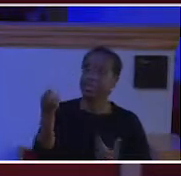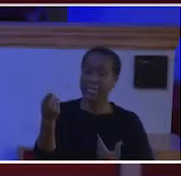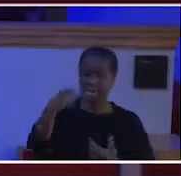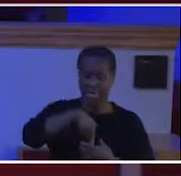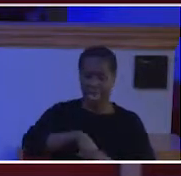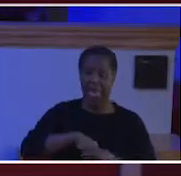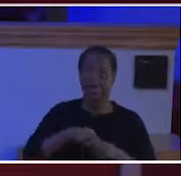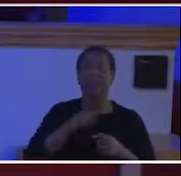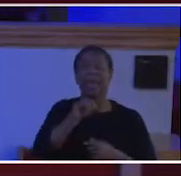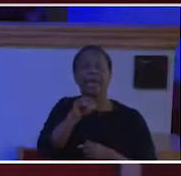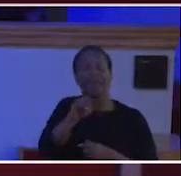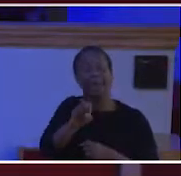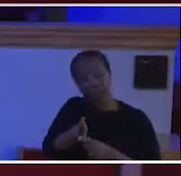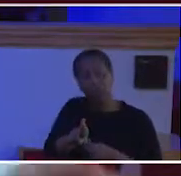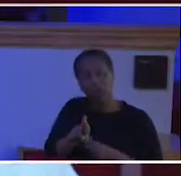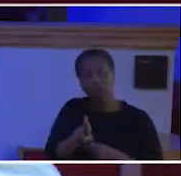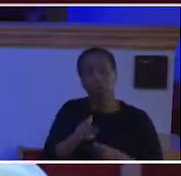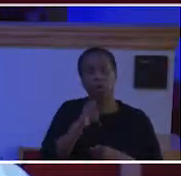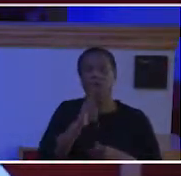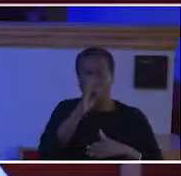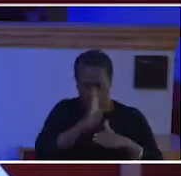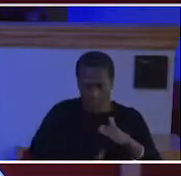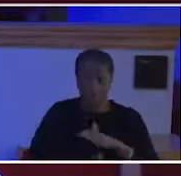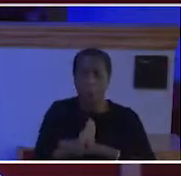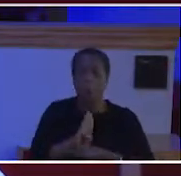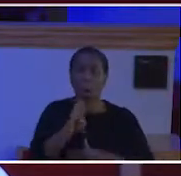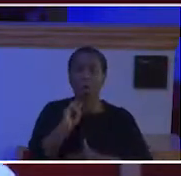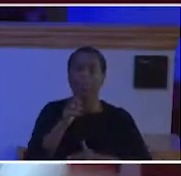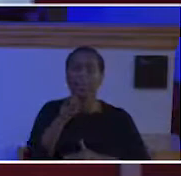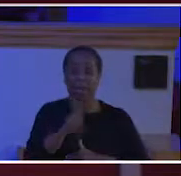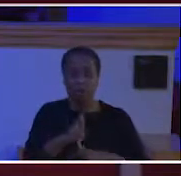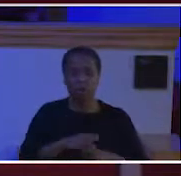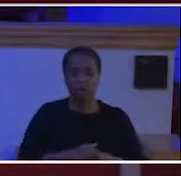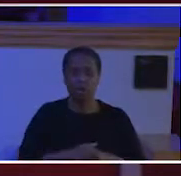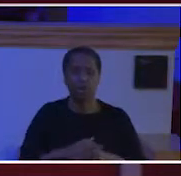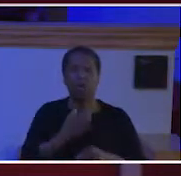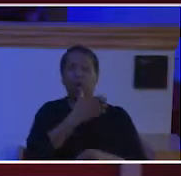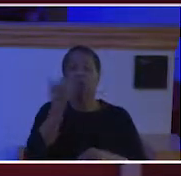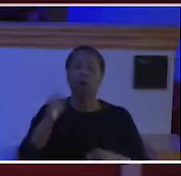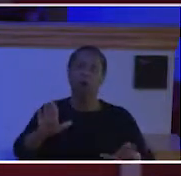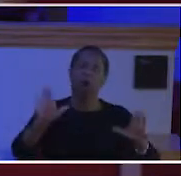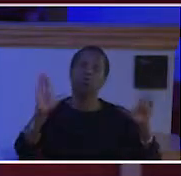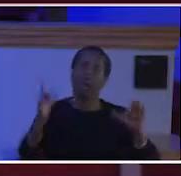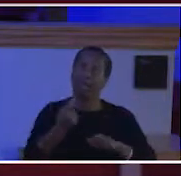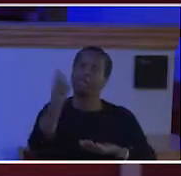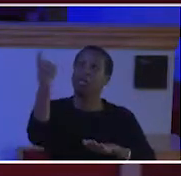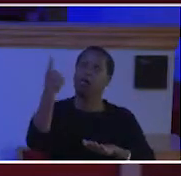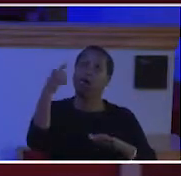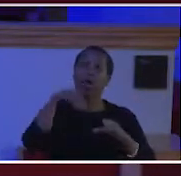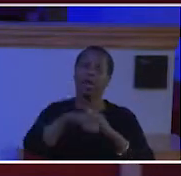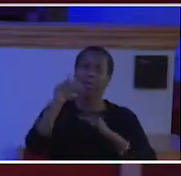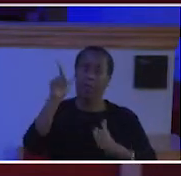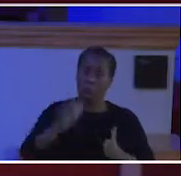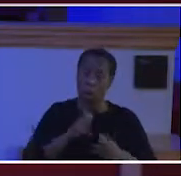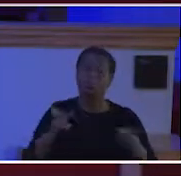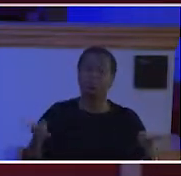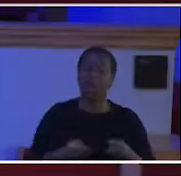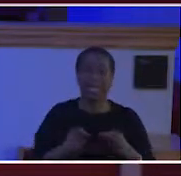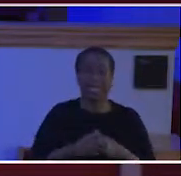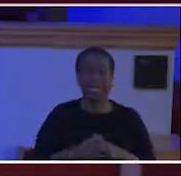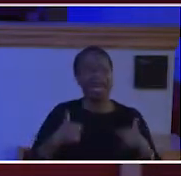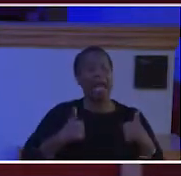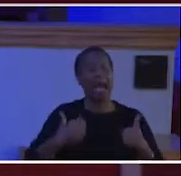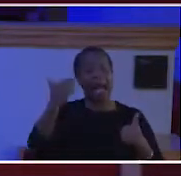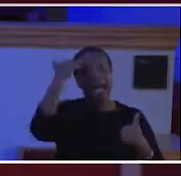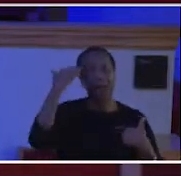in a manger, a lowly manger, the greatest one is in the lowest place. I